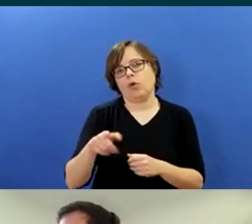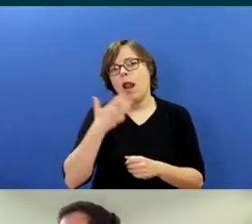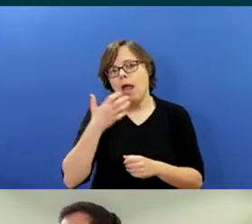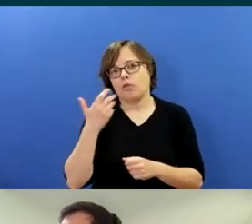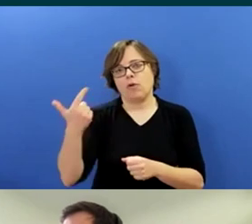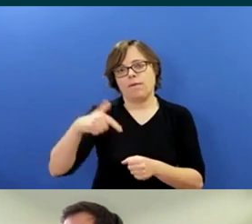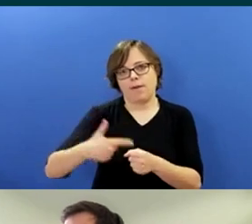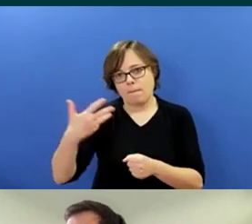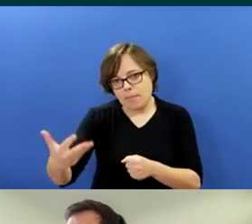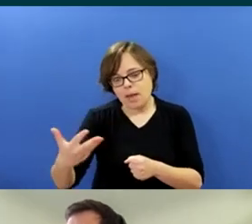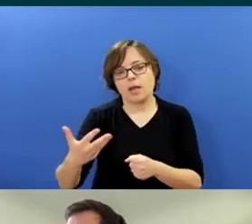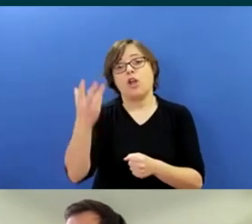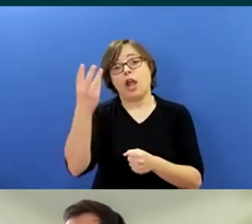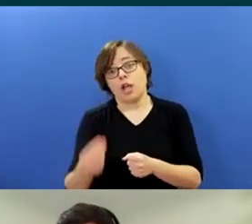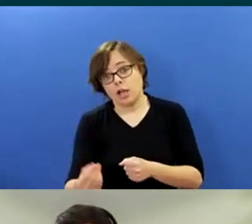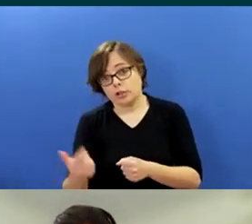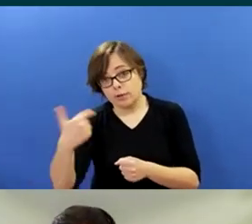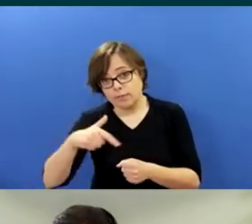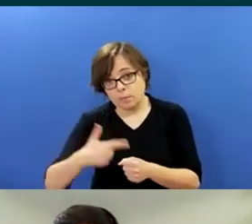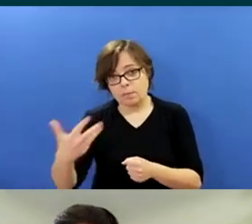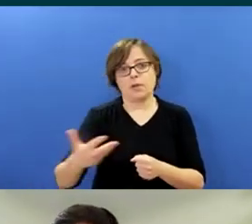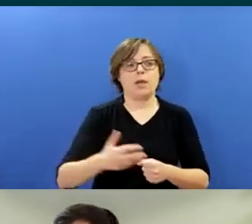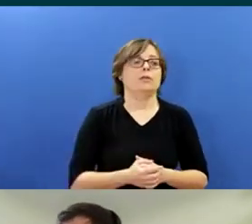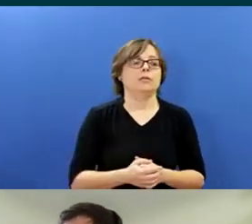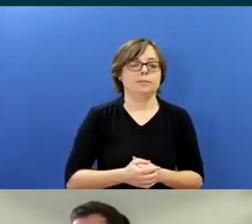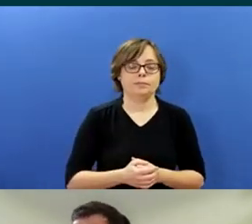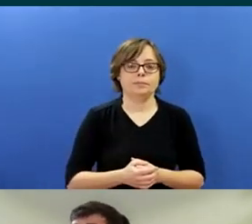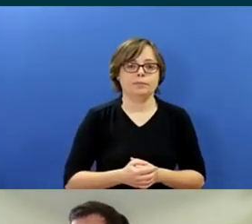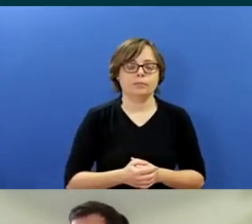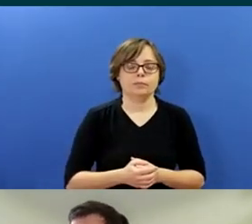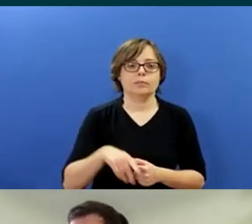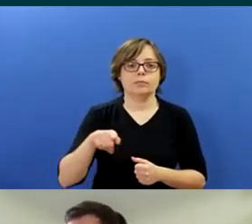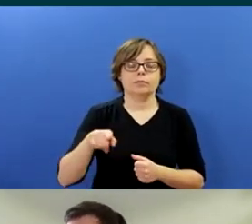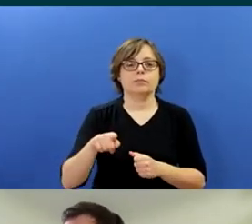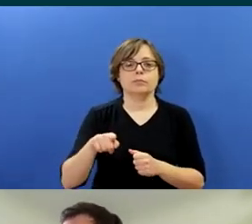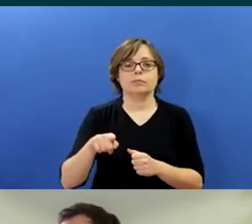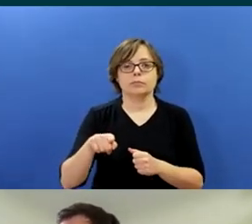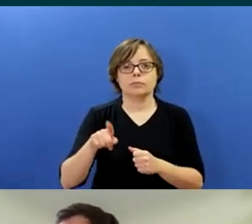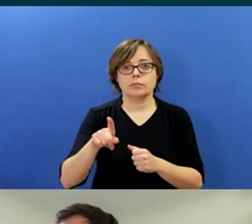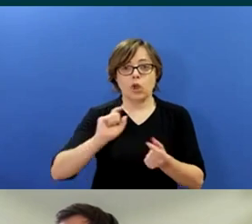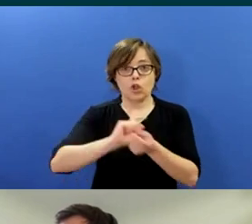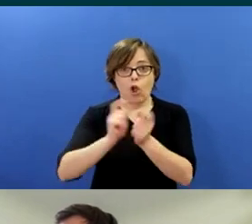The neighborhood blocks so far have used the platform mainly for communication.